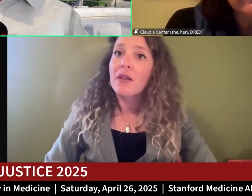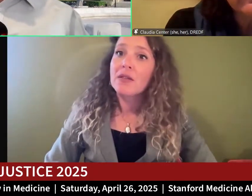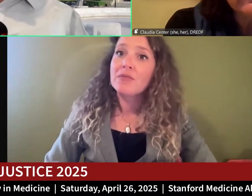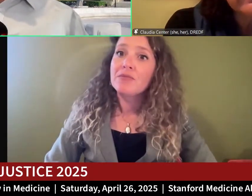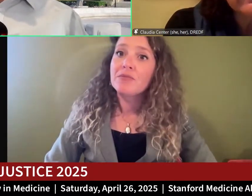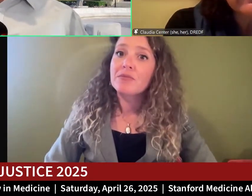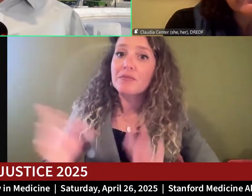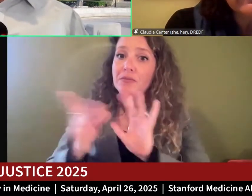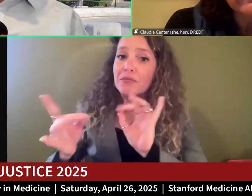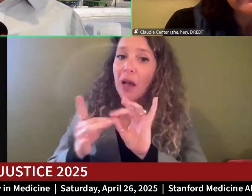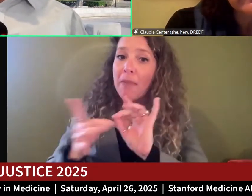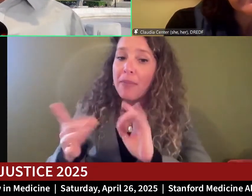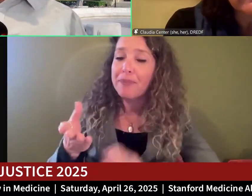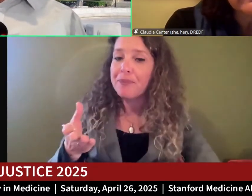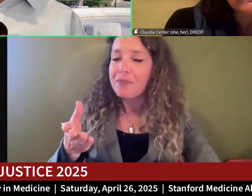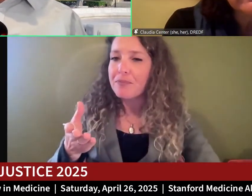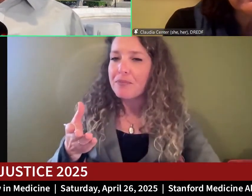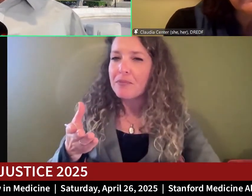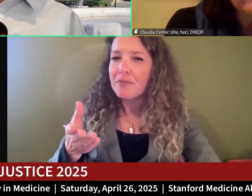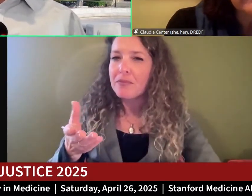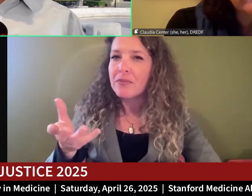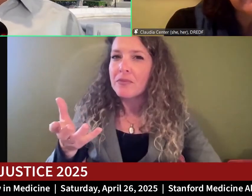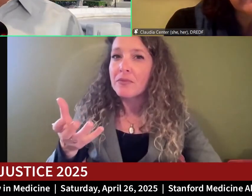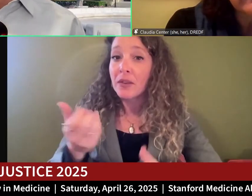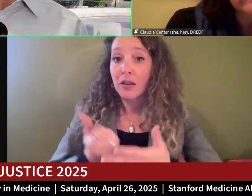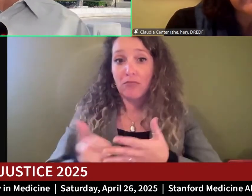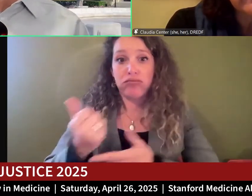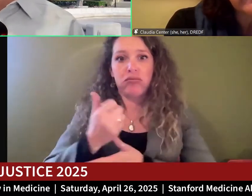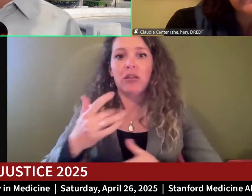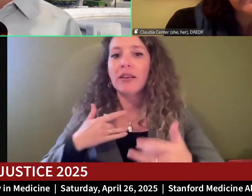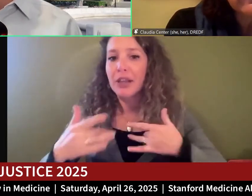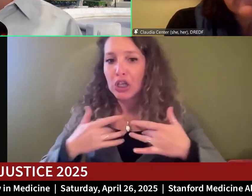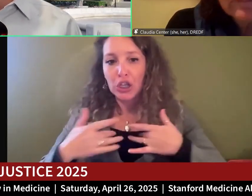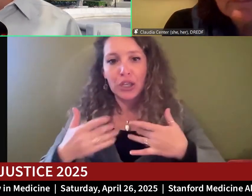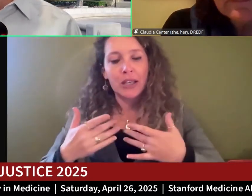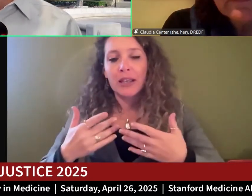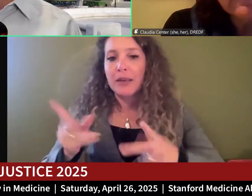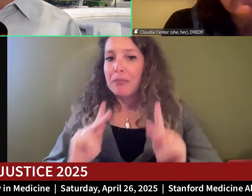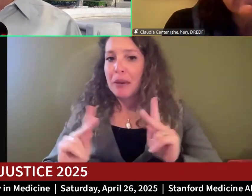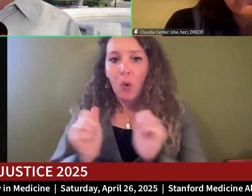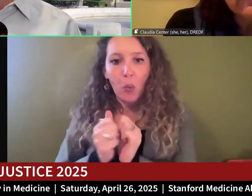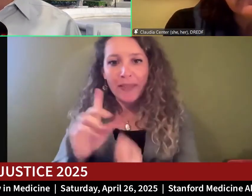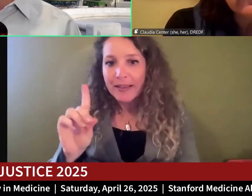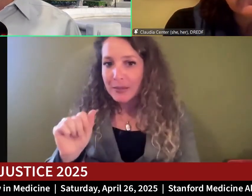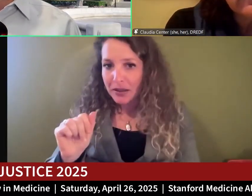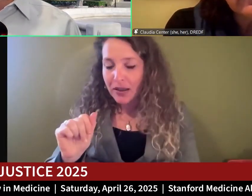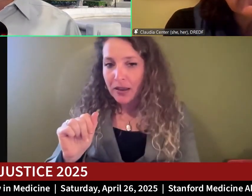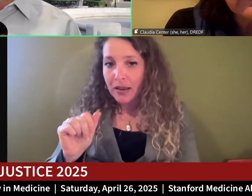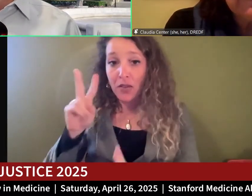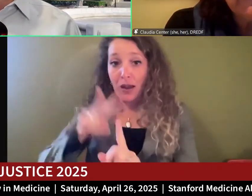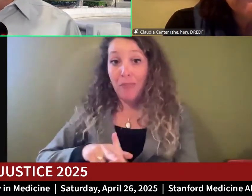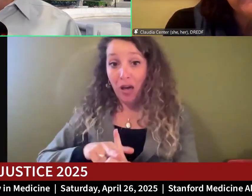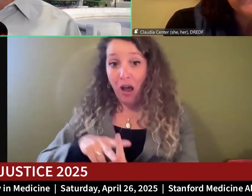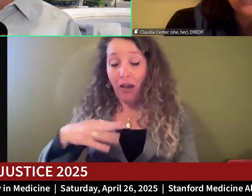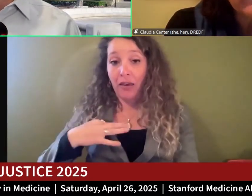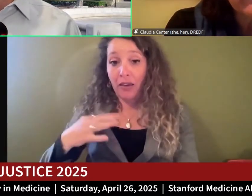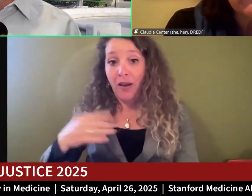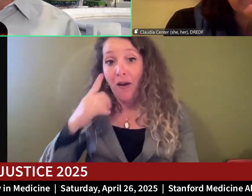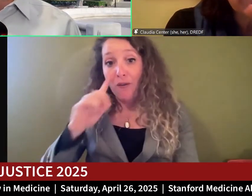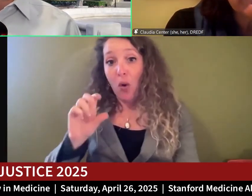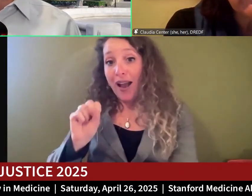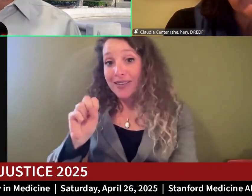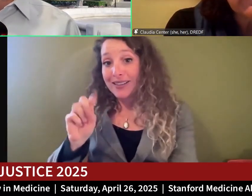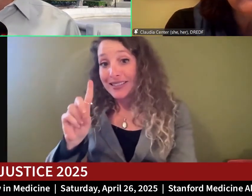We have a comment. What is of great concern is the fact that people with disabilities who apply for SSDI get denied